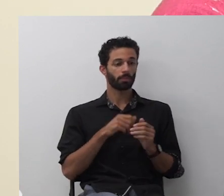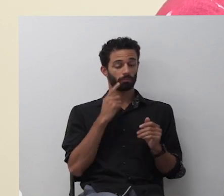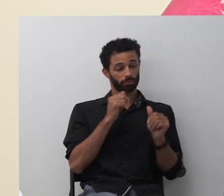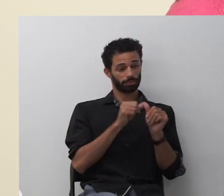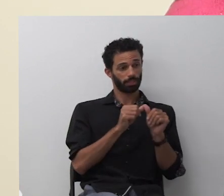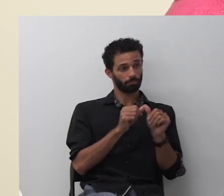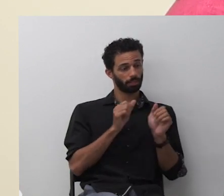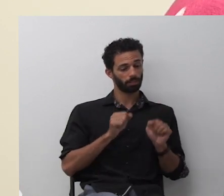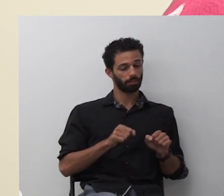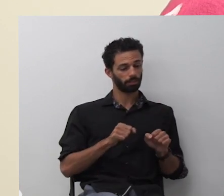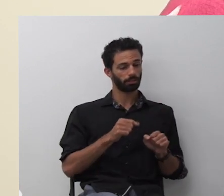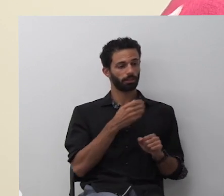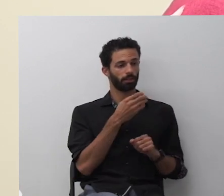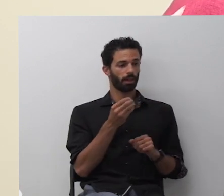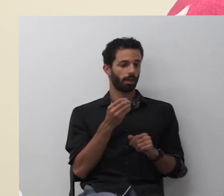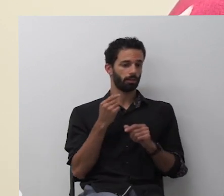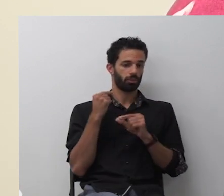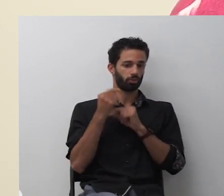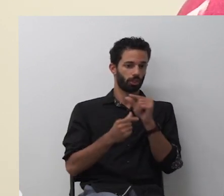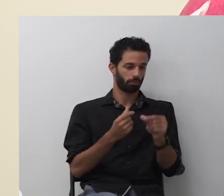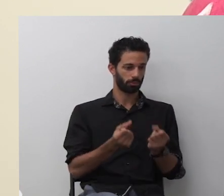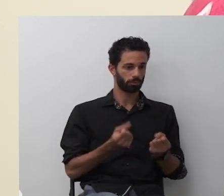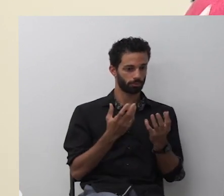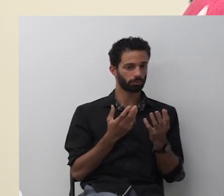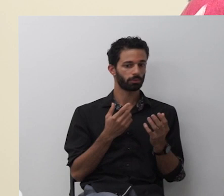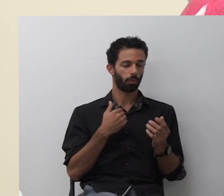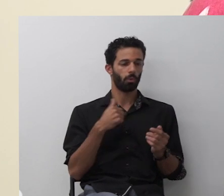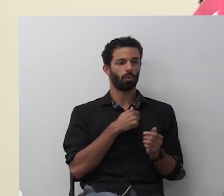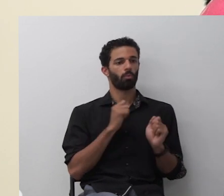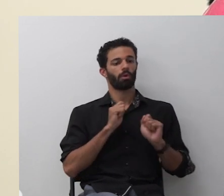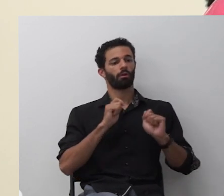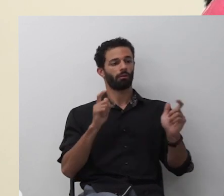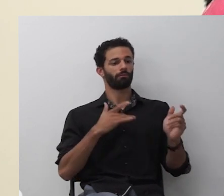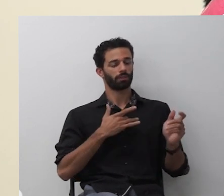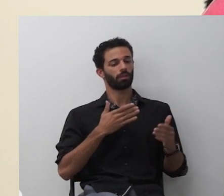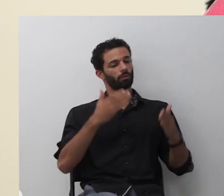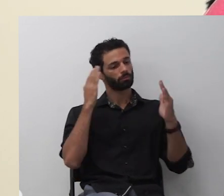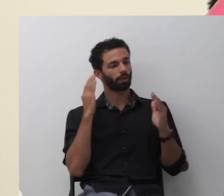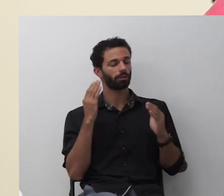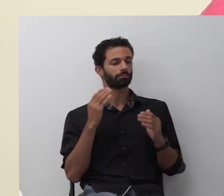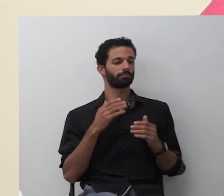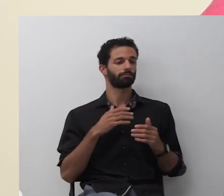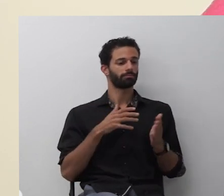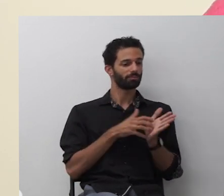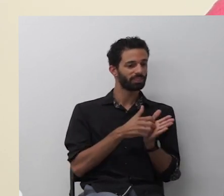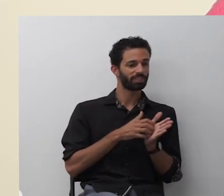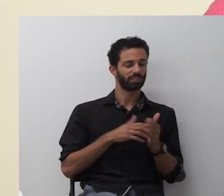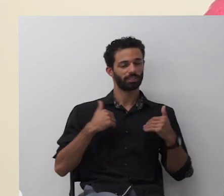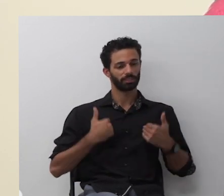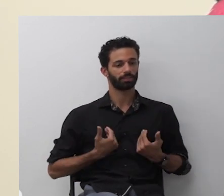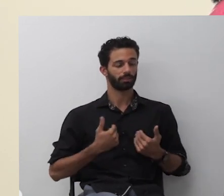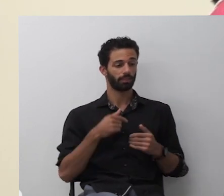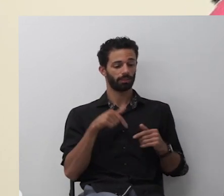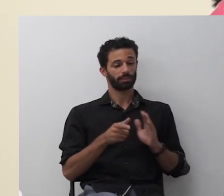across generation, is we are all overwhelmed and fatigued all the time, right? Like this moment requires a lot from us,